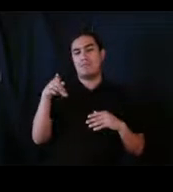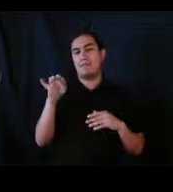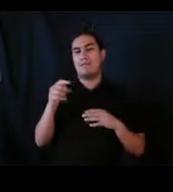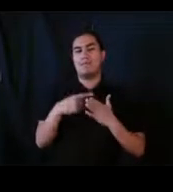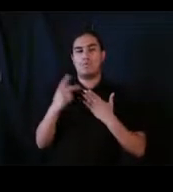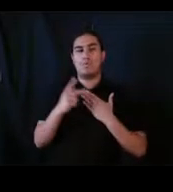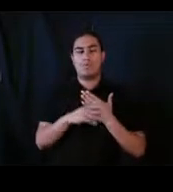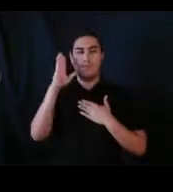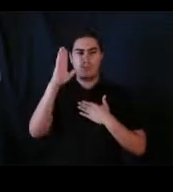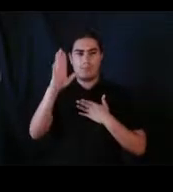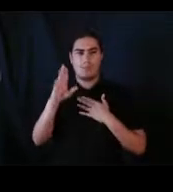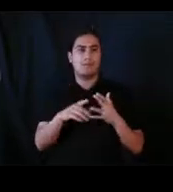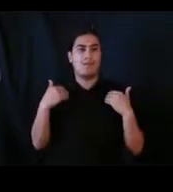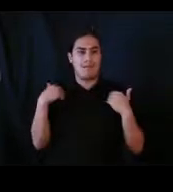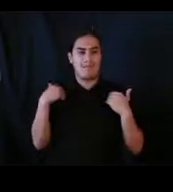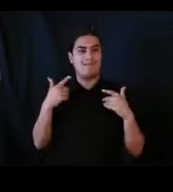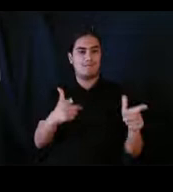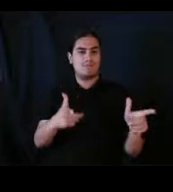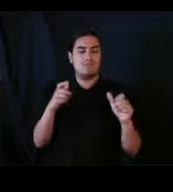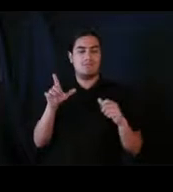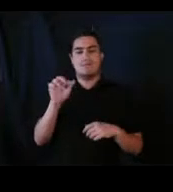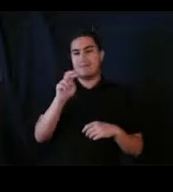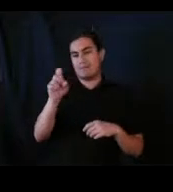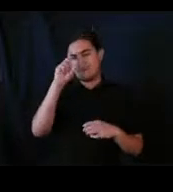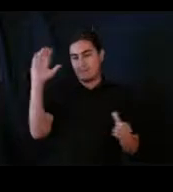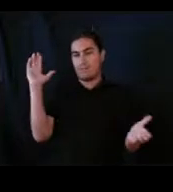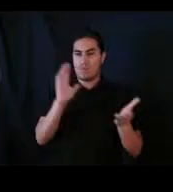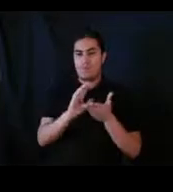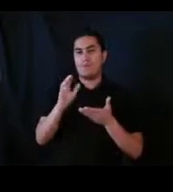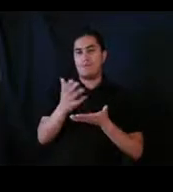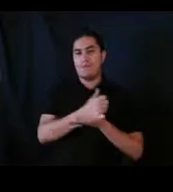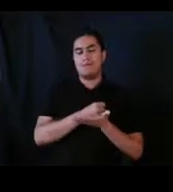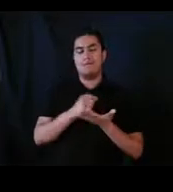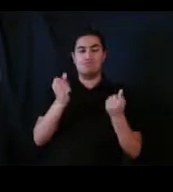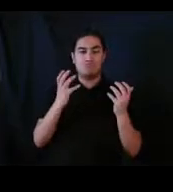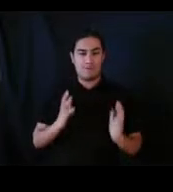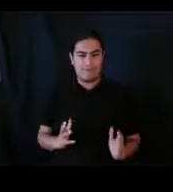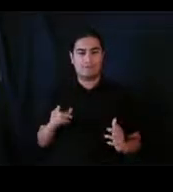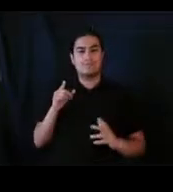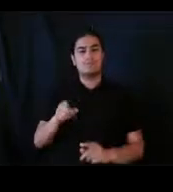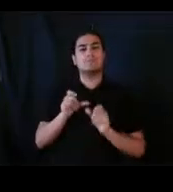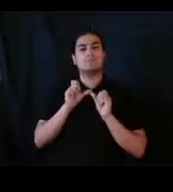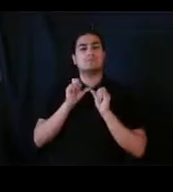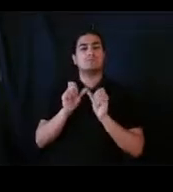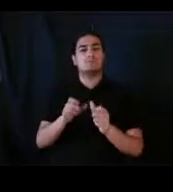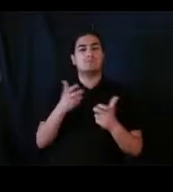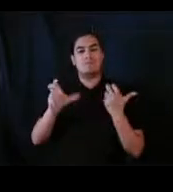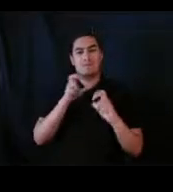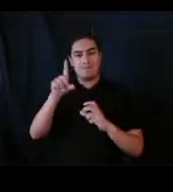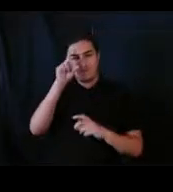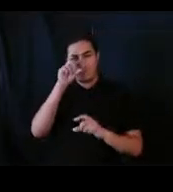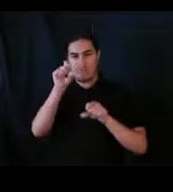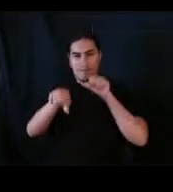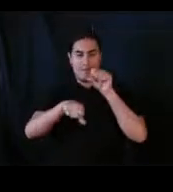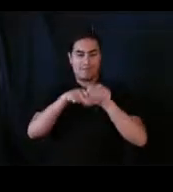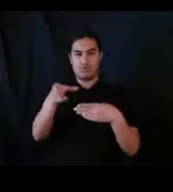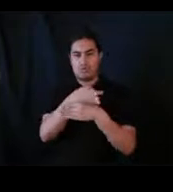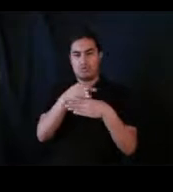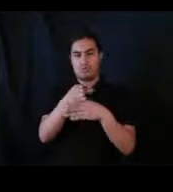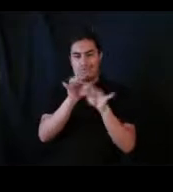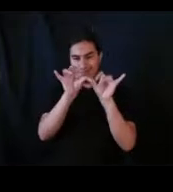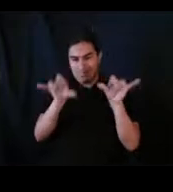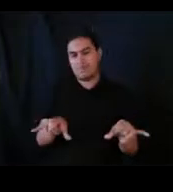express lanes tolling discounts for low-income drivers and mtc's continued investment in the region's bike share system which includes the bike